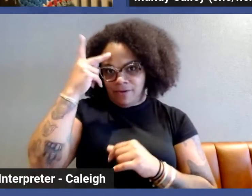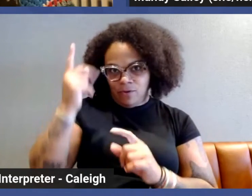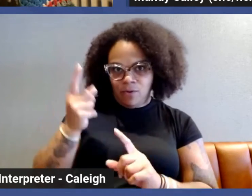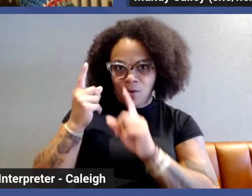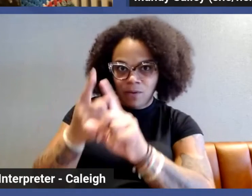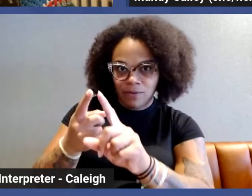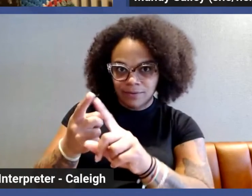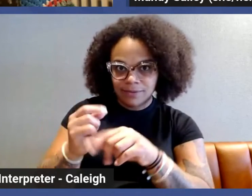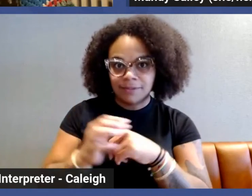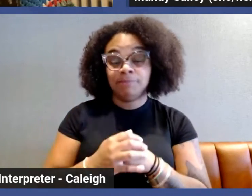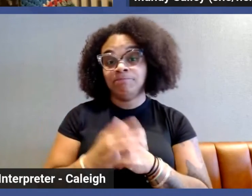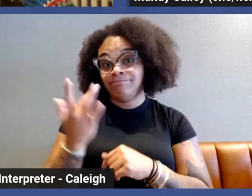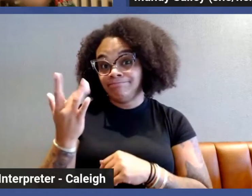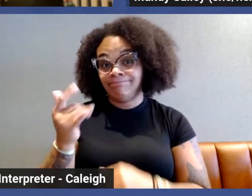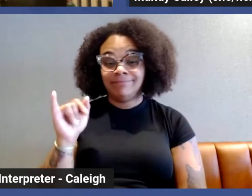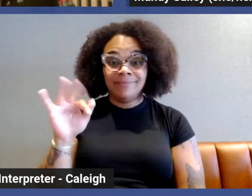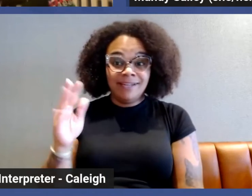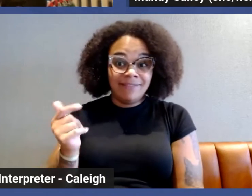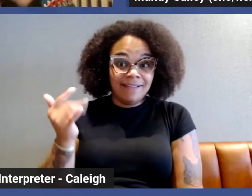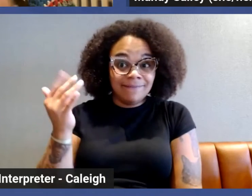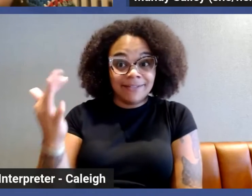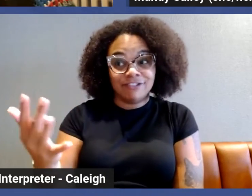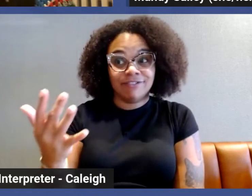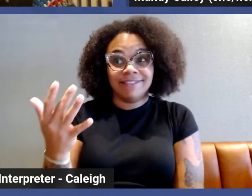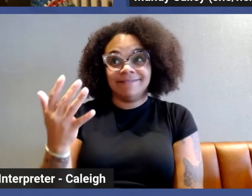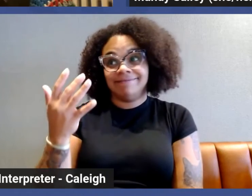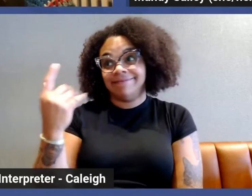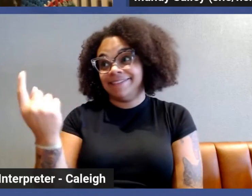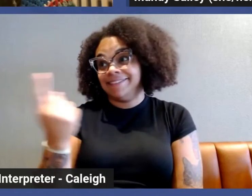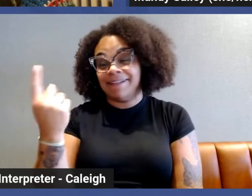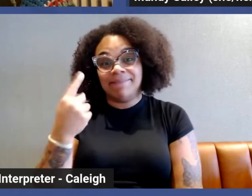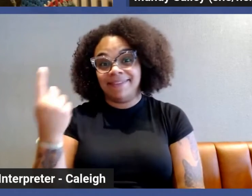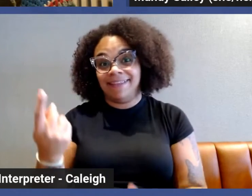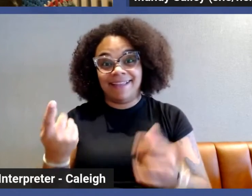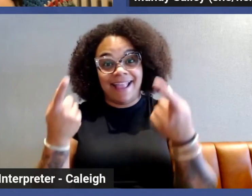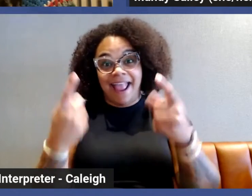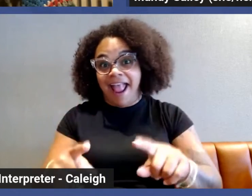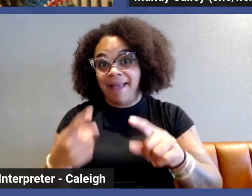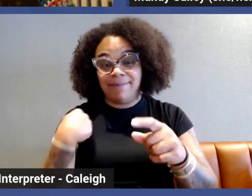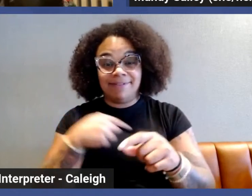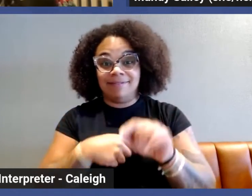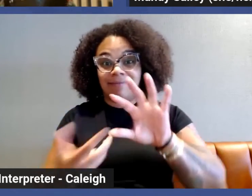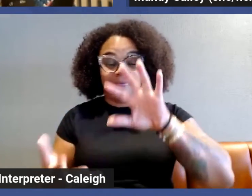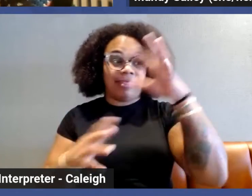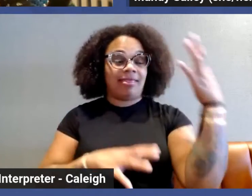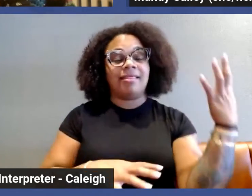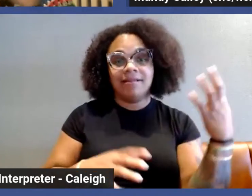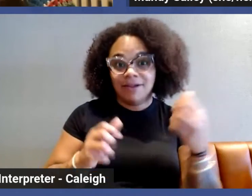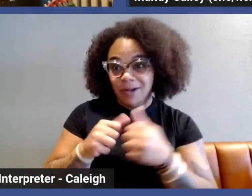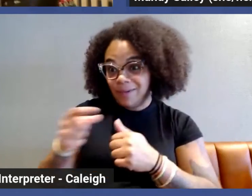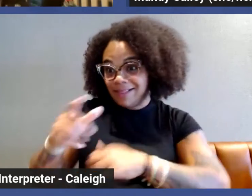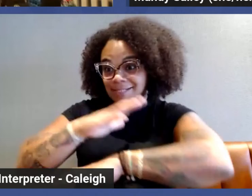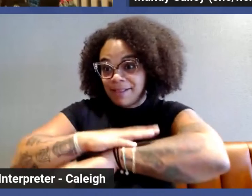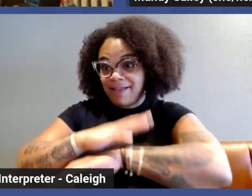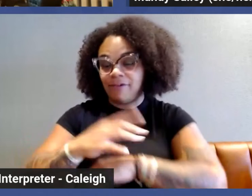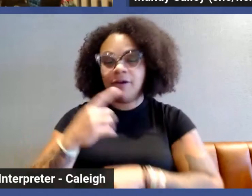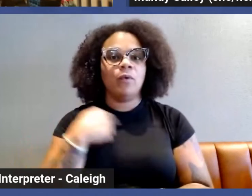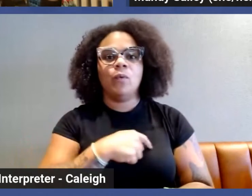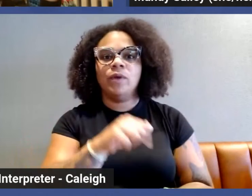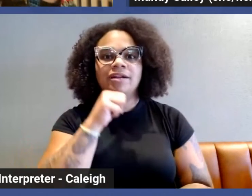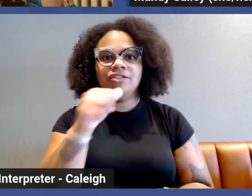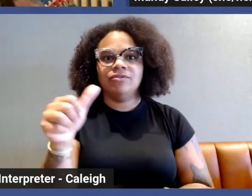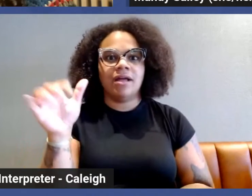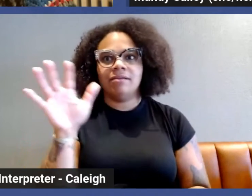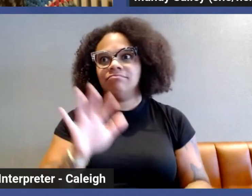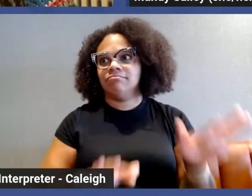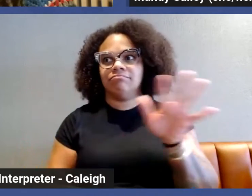that if and when the rug is pulled out from us with a given platform, we're not completely floundering, like we forget how to talk to